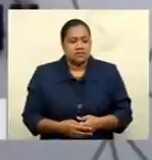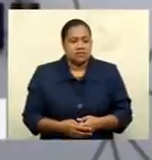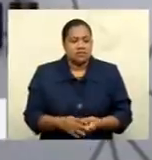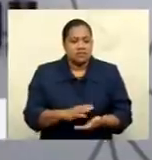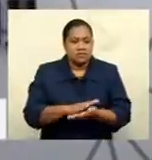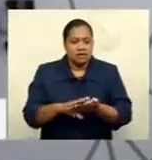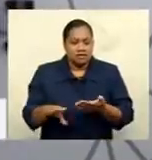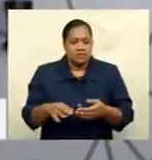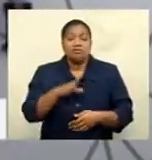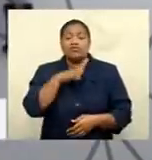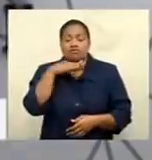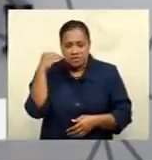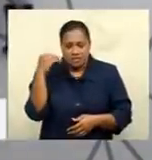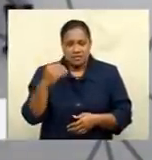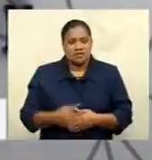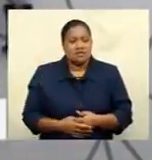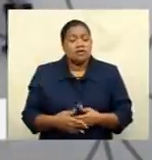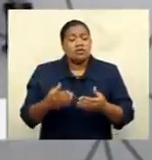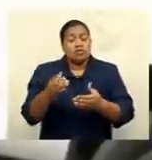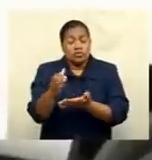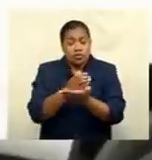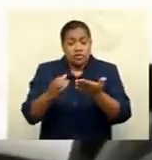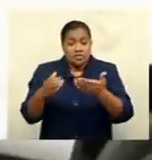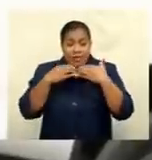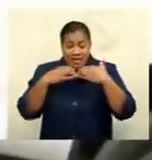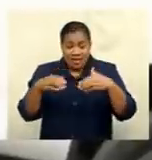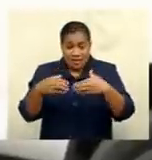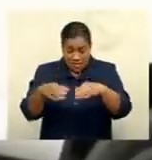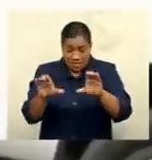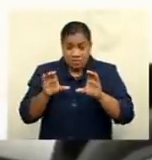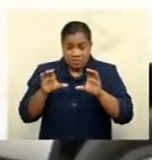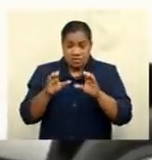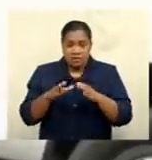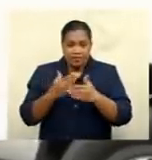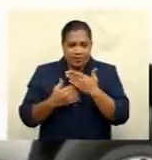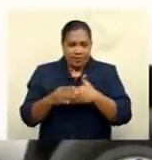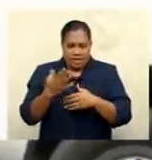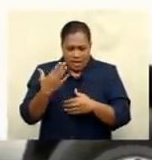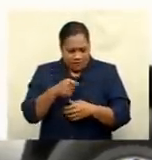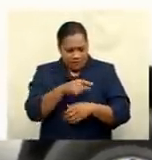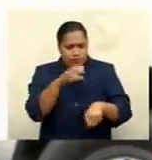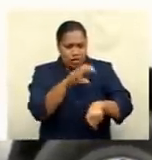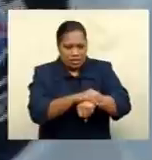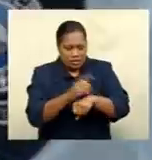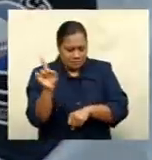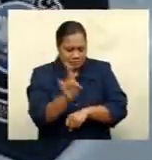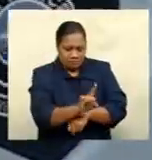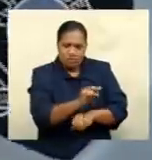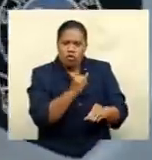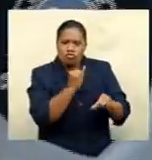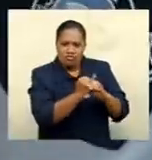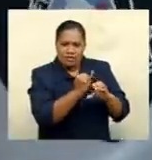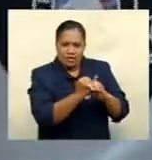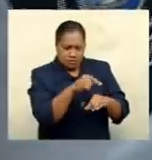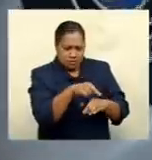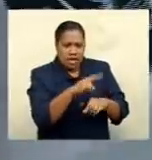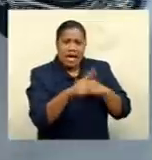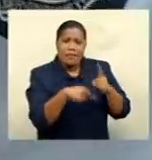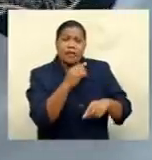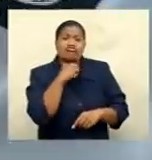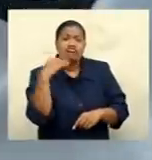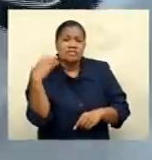The Consumer Council is working closely with the Criminal Investigation Department to investigate complaints about fraudulent